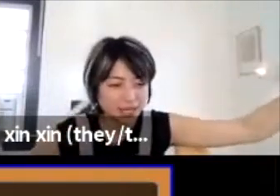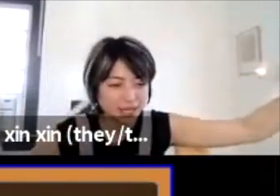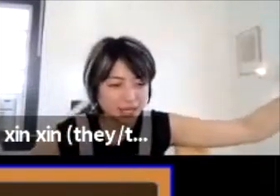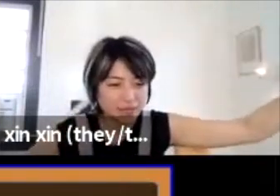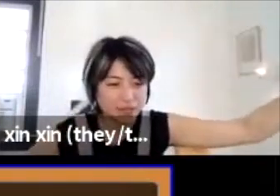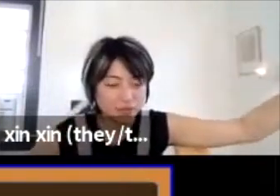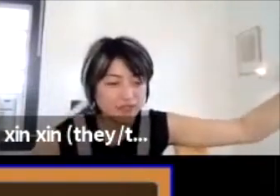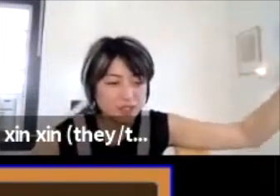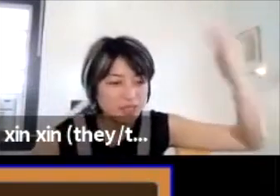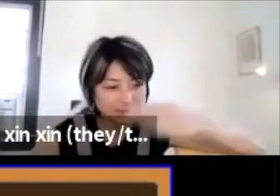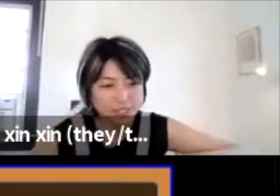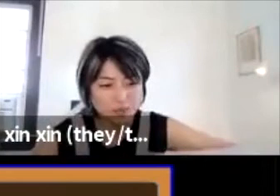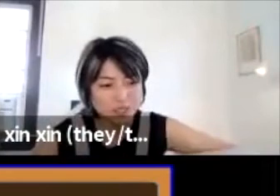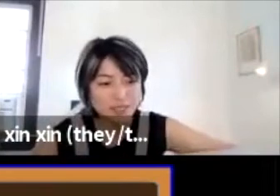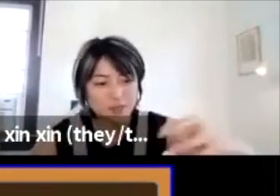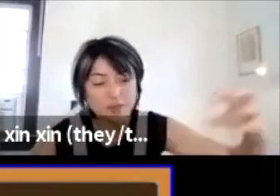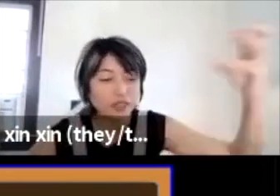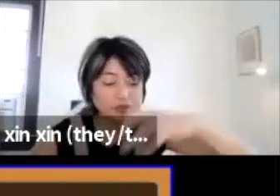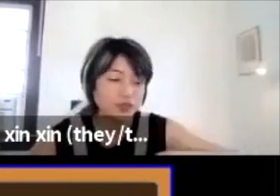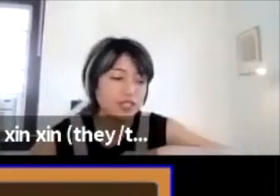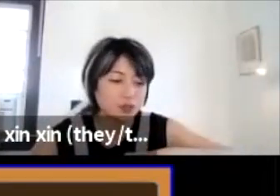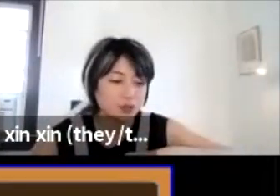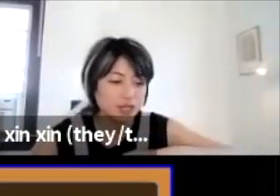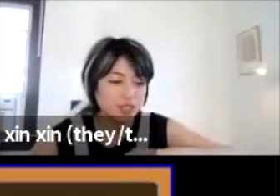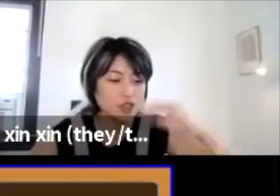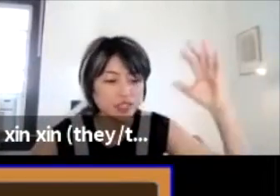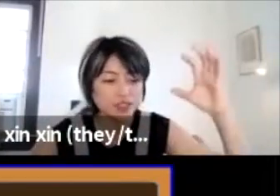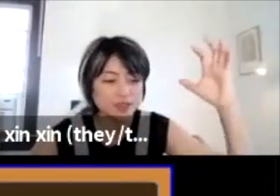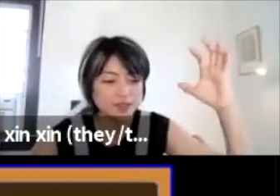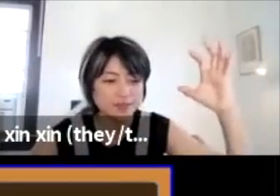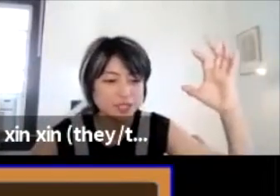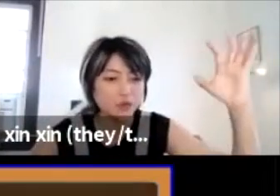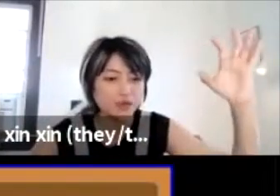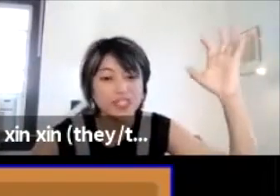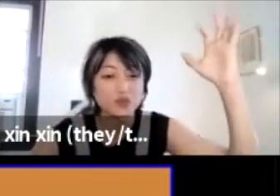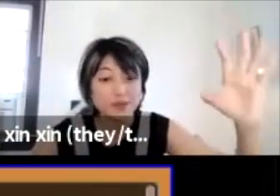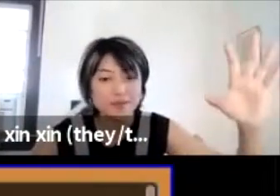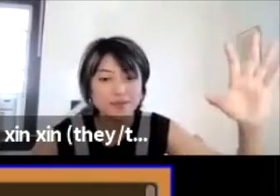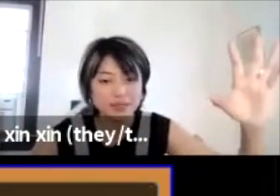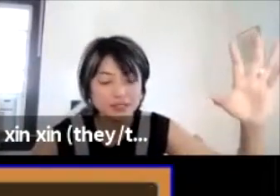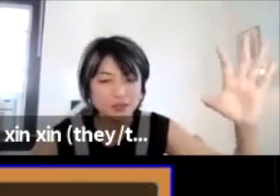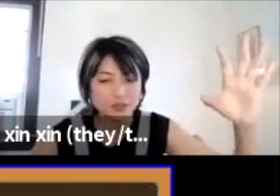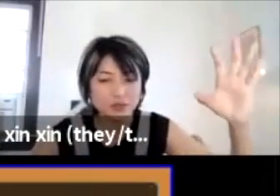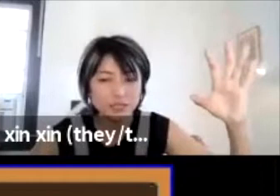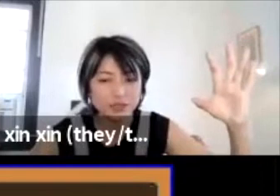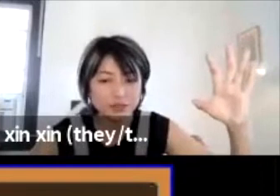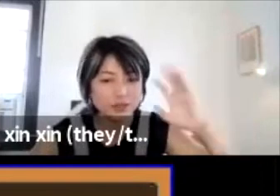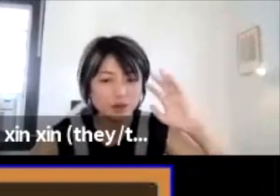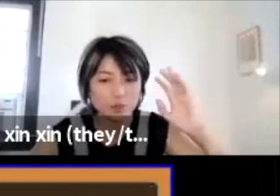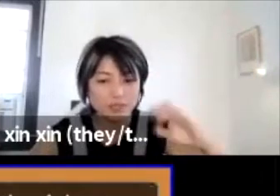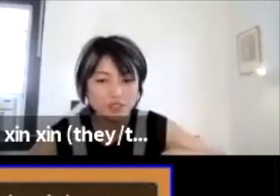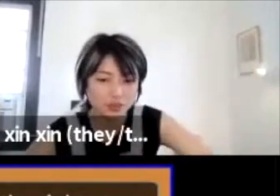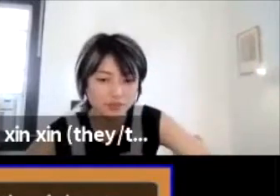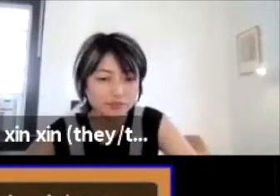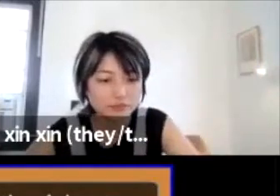stacking. So if someone's connected to me, they are part of the thread too. So you can just go next to them to read the